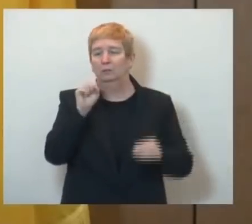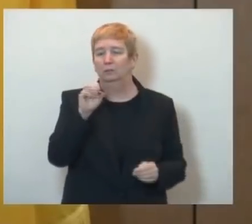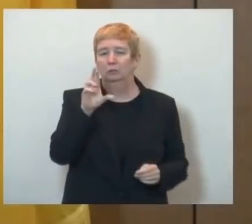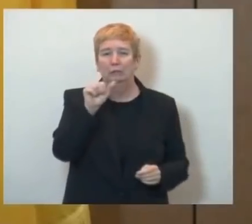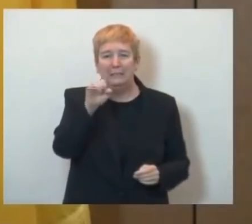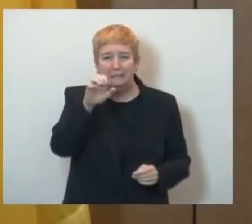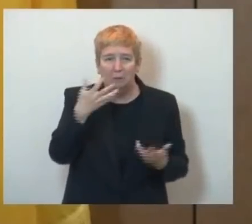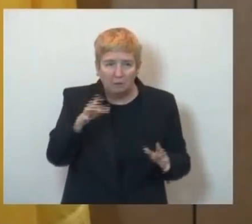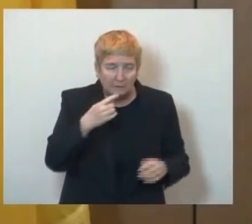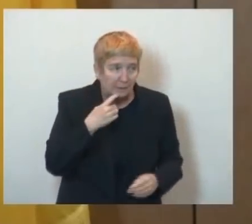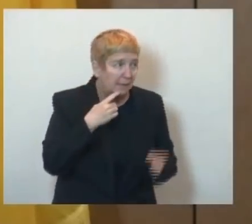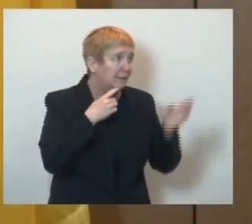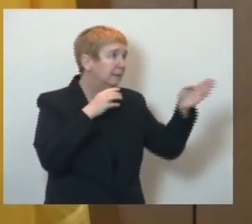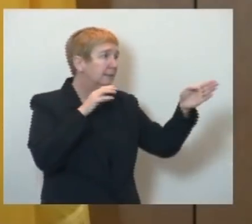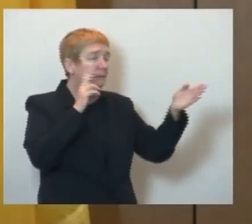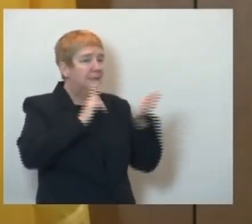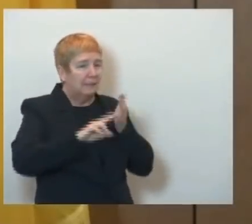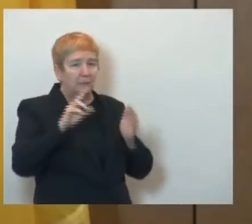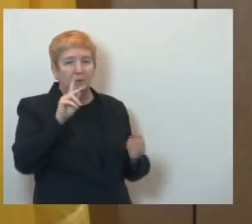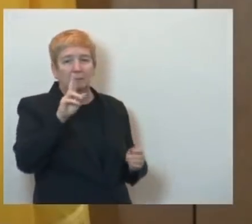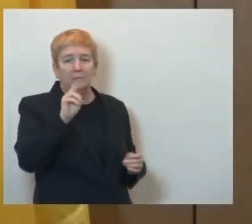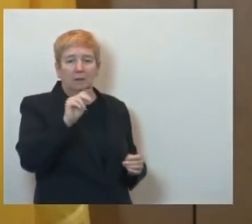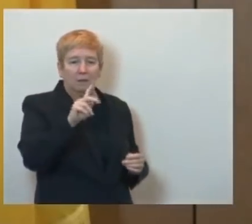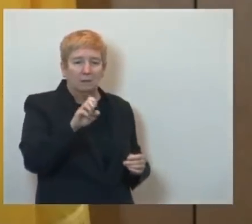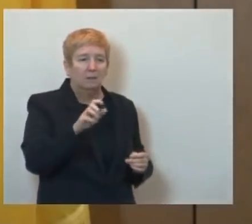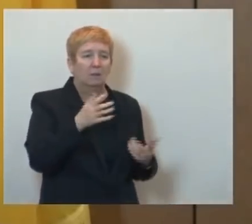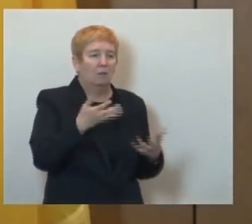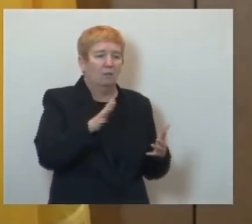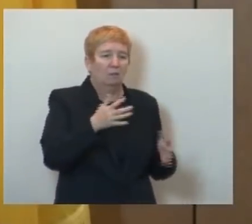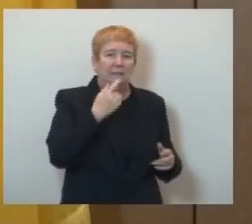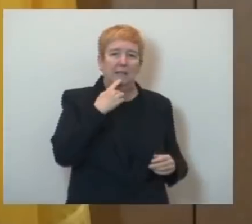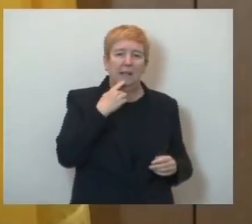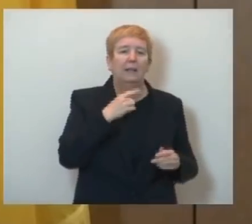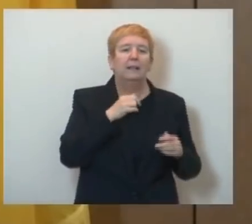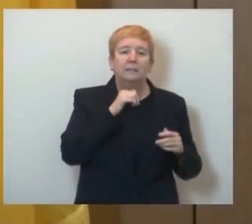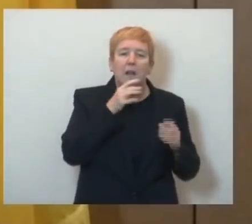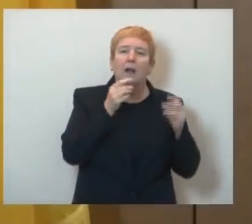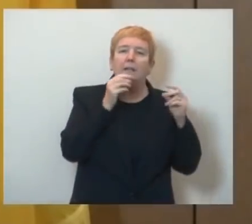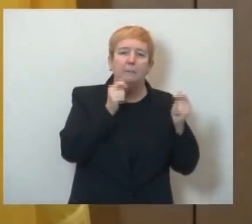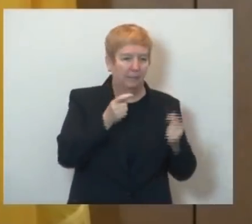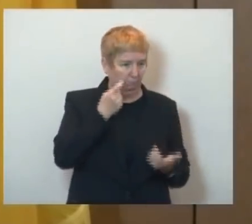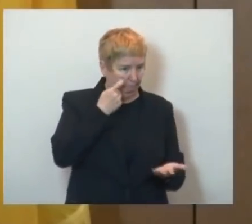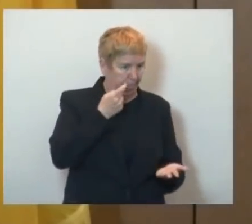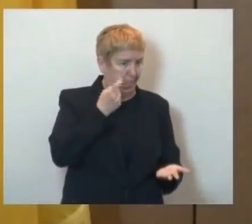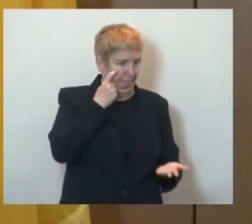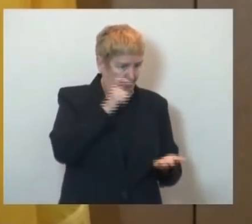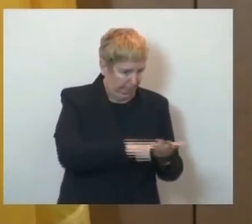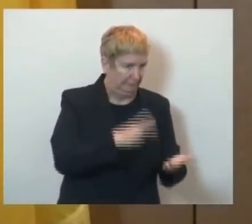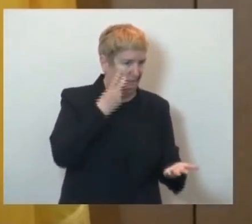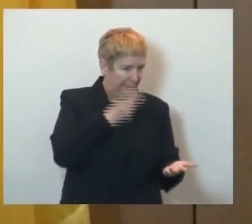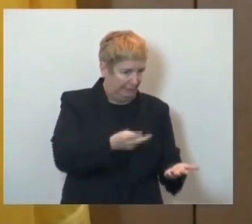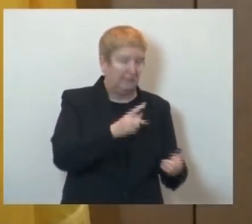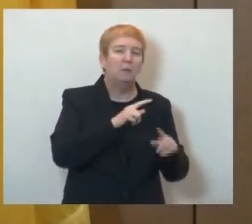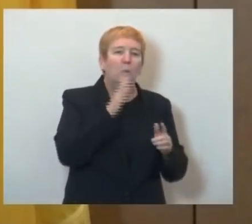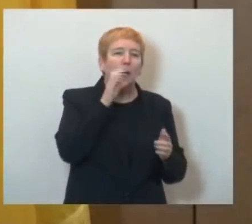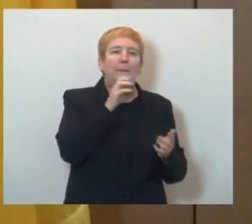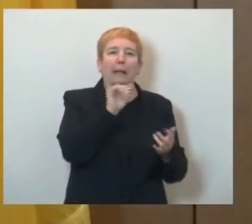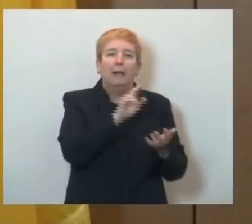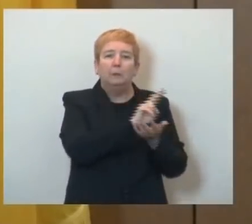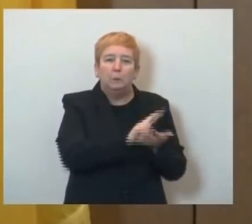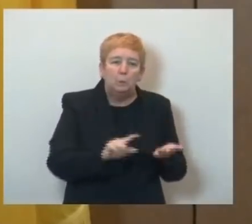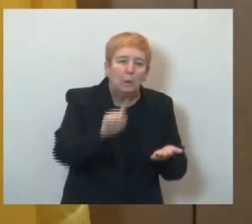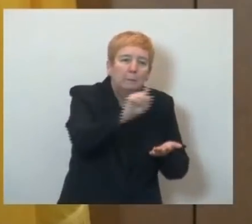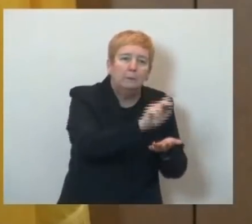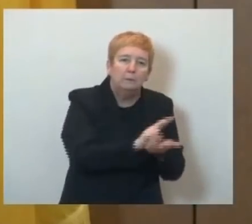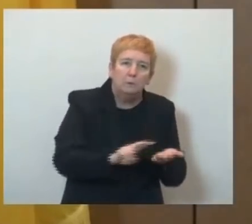Kunkel, that you don't see the results of those right away. So in 2 weeks, if we see the results are poor, so poor that we're